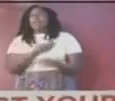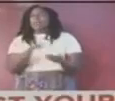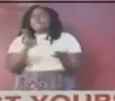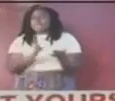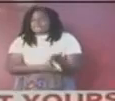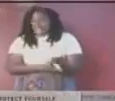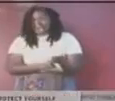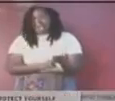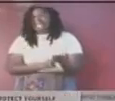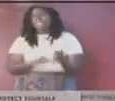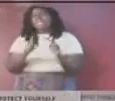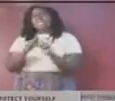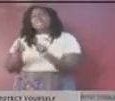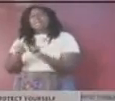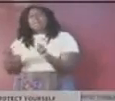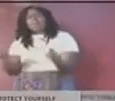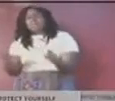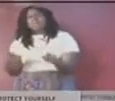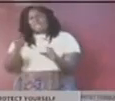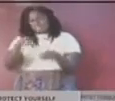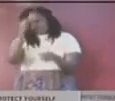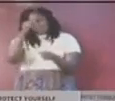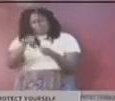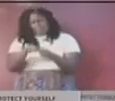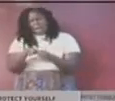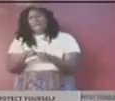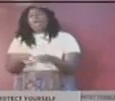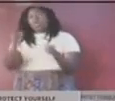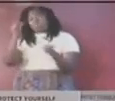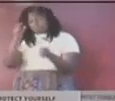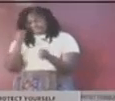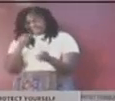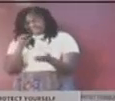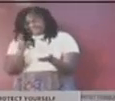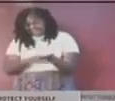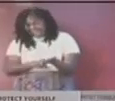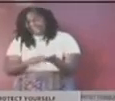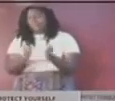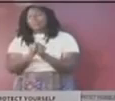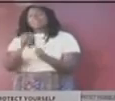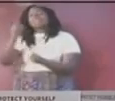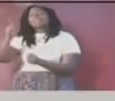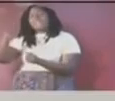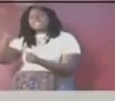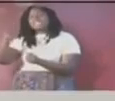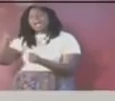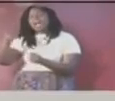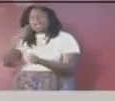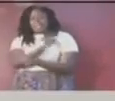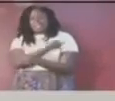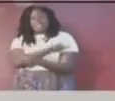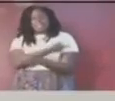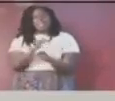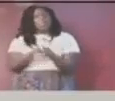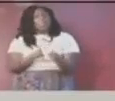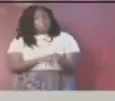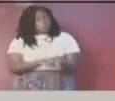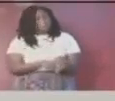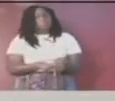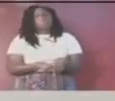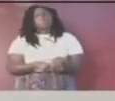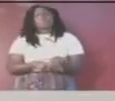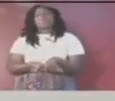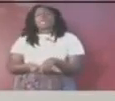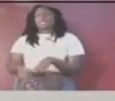one? With Pfizer. What a non-disclosure agreement does with Pfizer